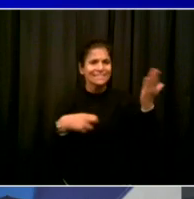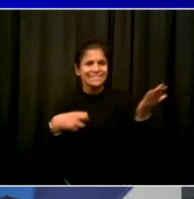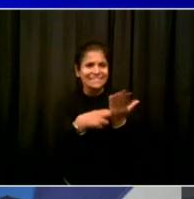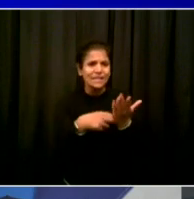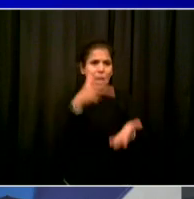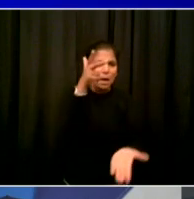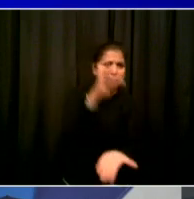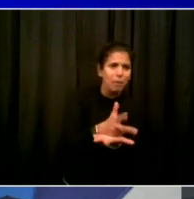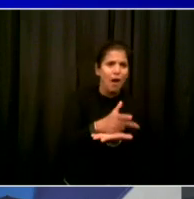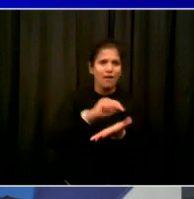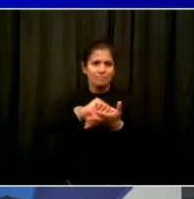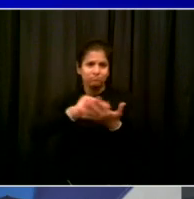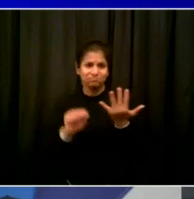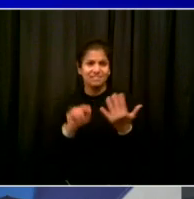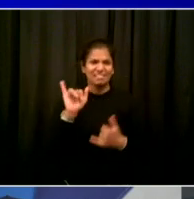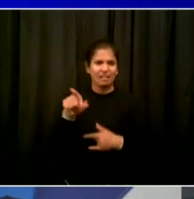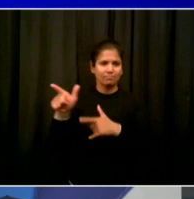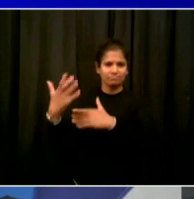some months ago.